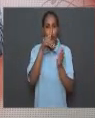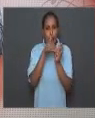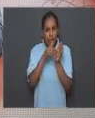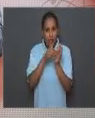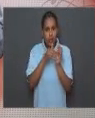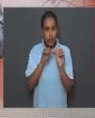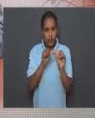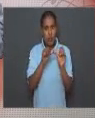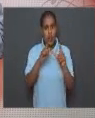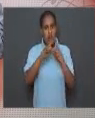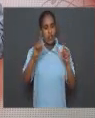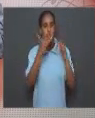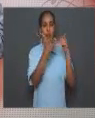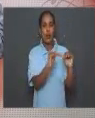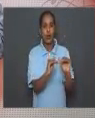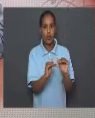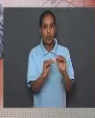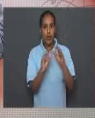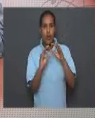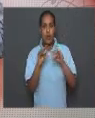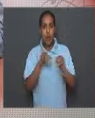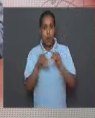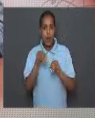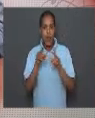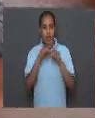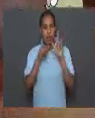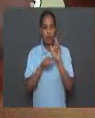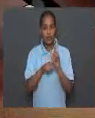contains a large amount of mobile ions.